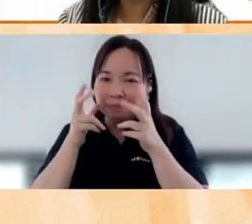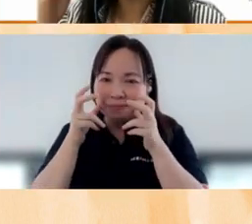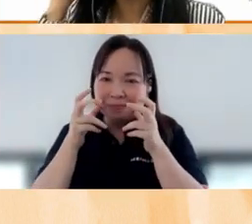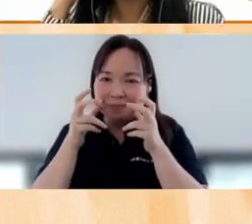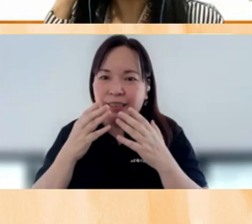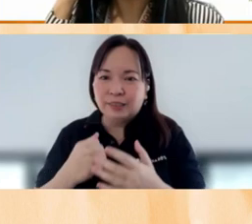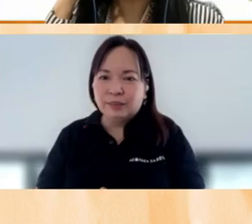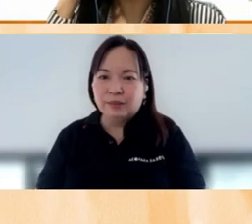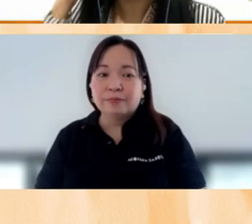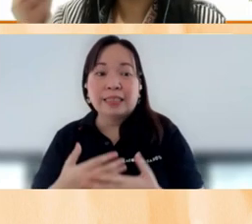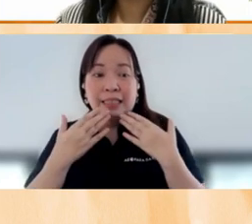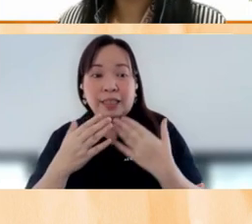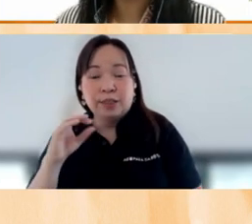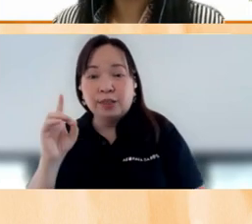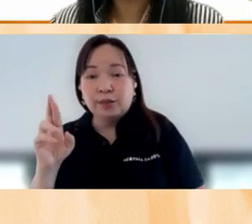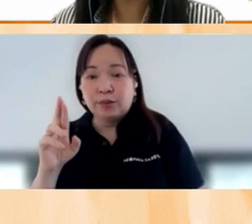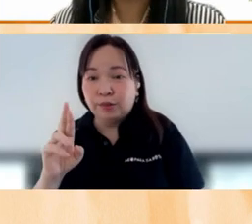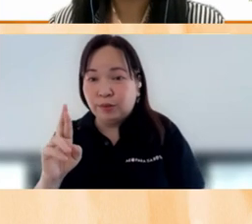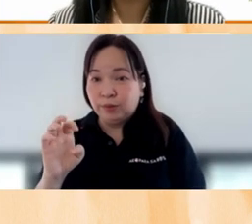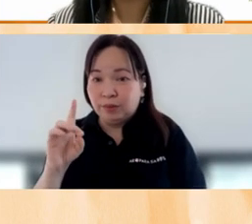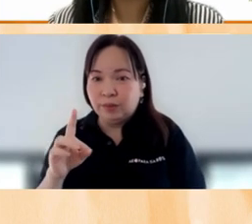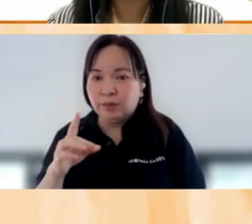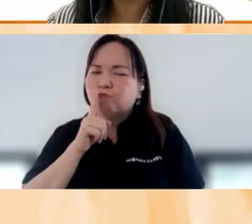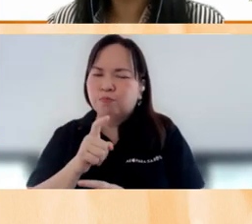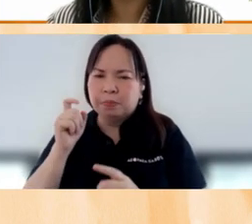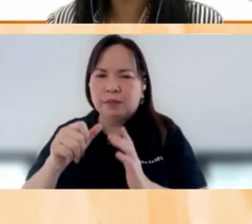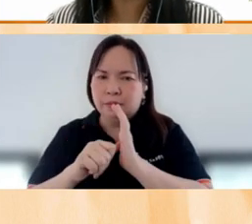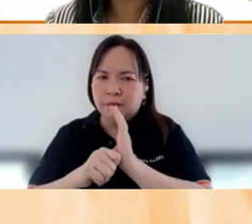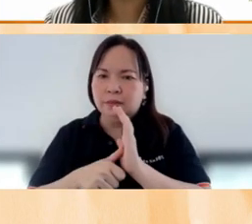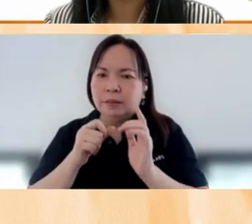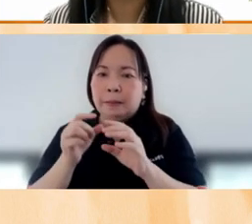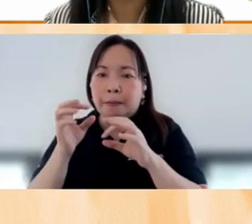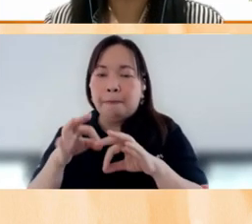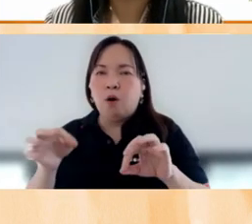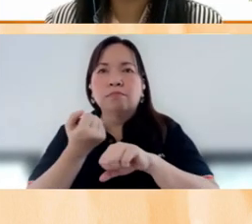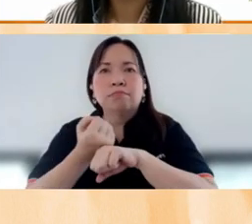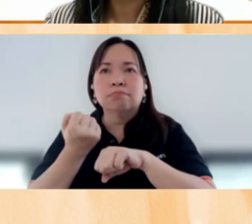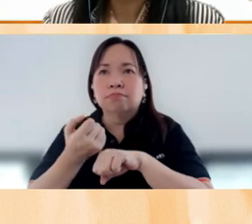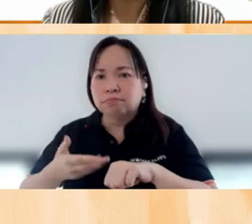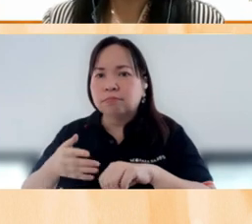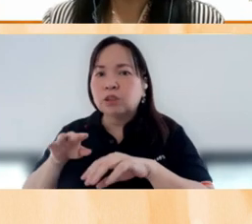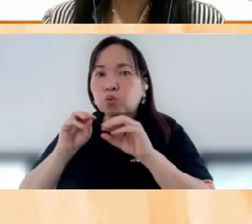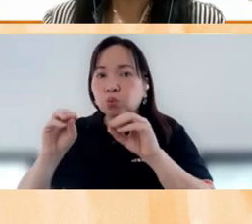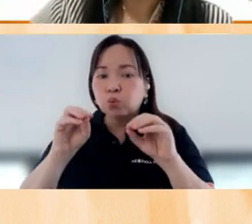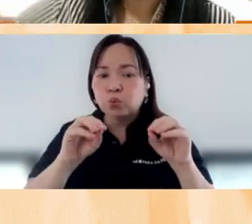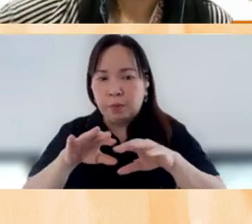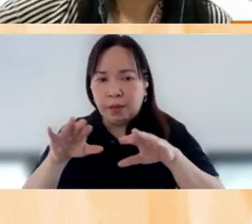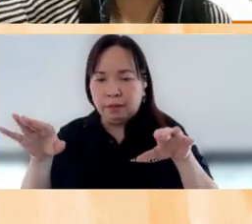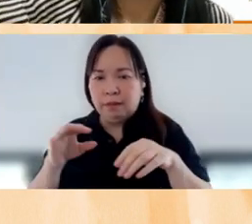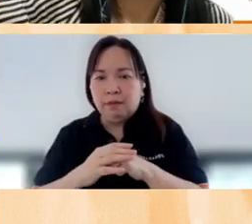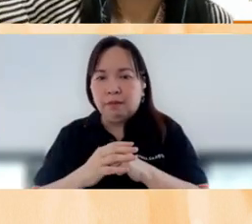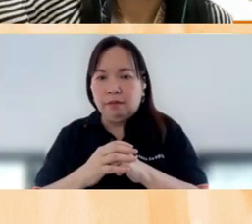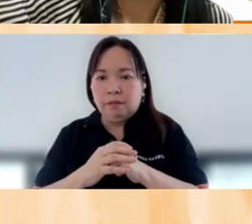Thank you, Dr. Red. We cannot overemphasize the importance of building resilience in our children. It is a